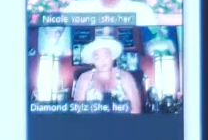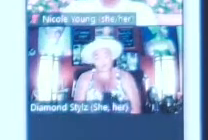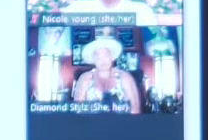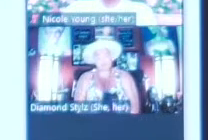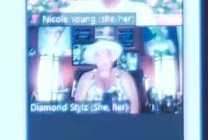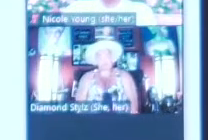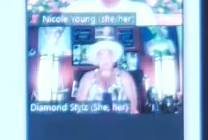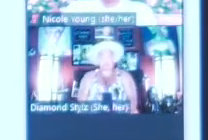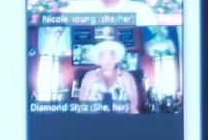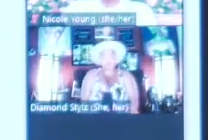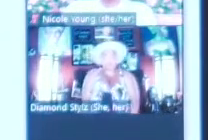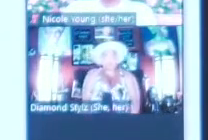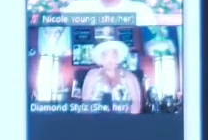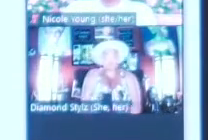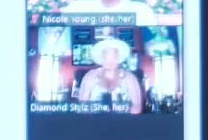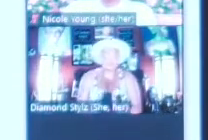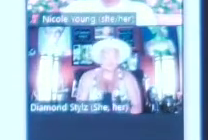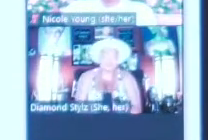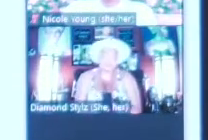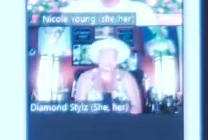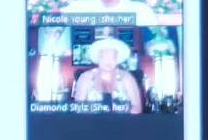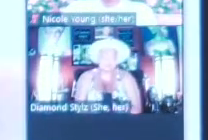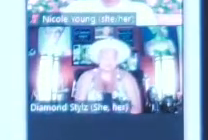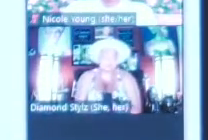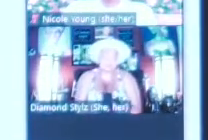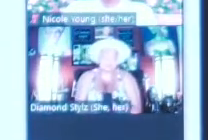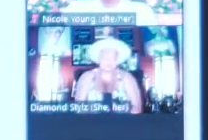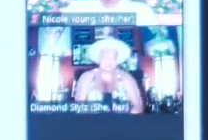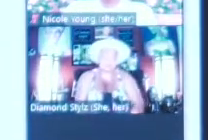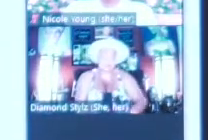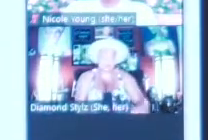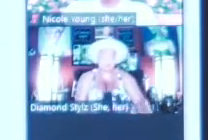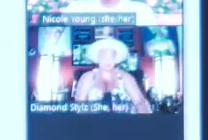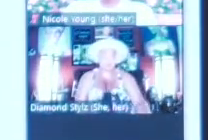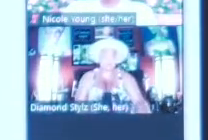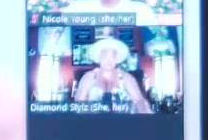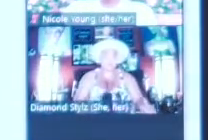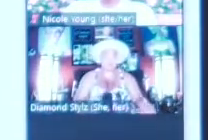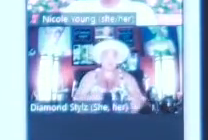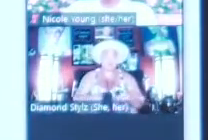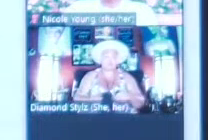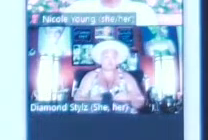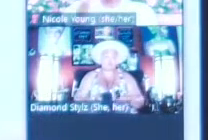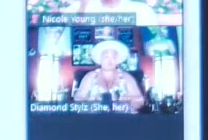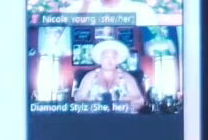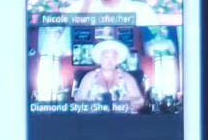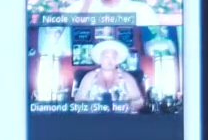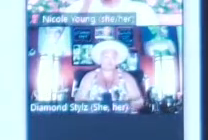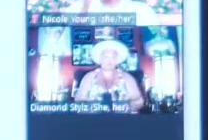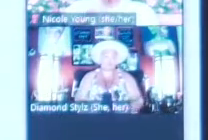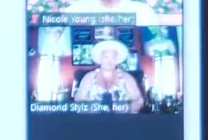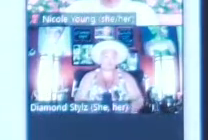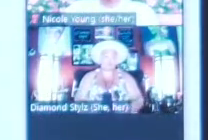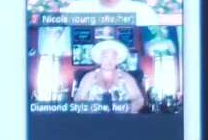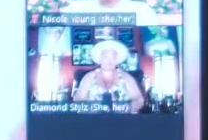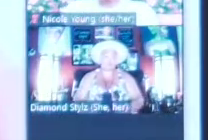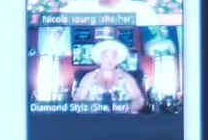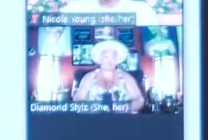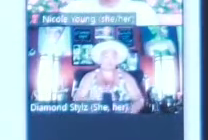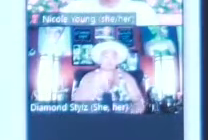instances. Just think of all the shows where it's like, oh, they got a Black woman on this season, or Karen in You, for anybody who